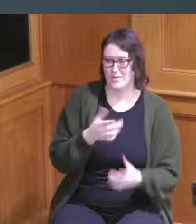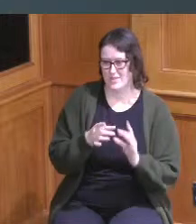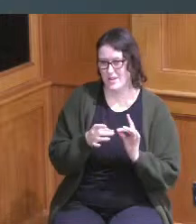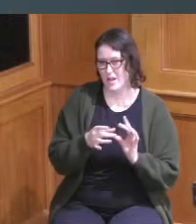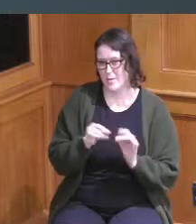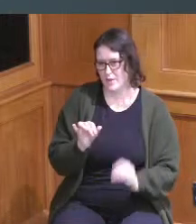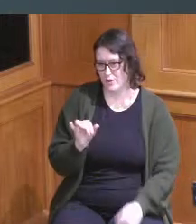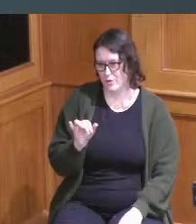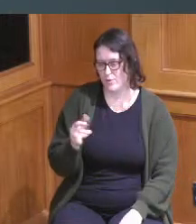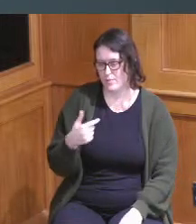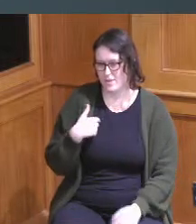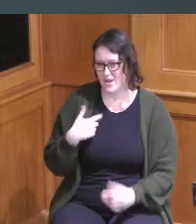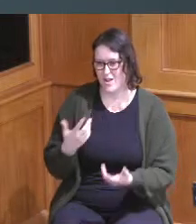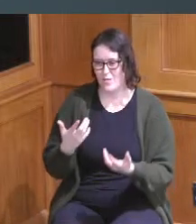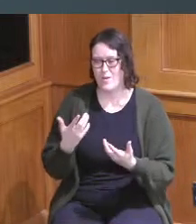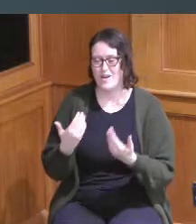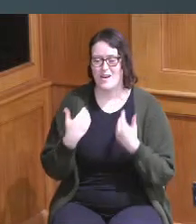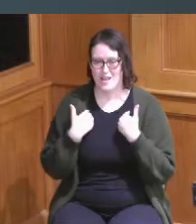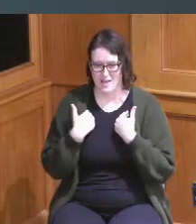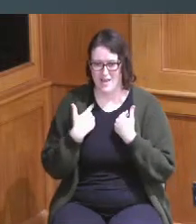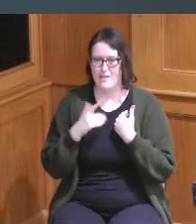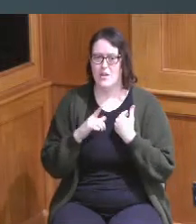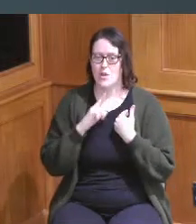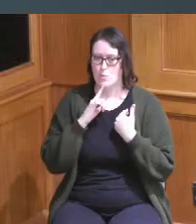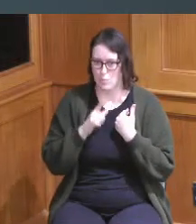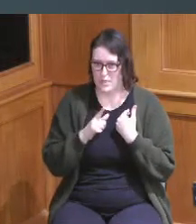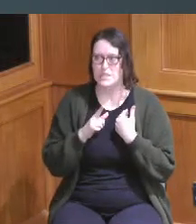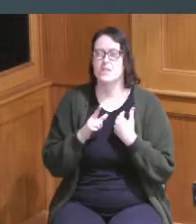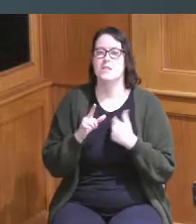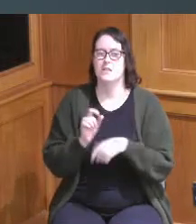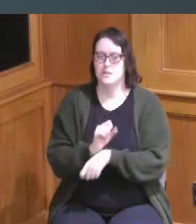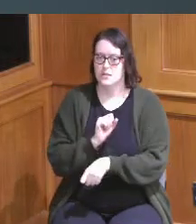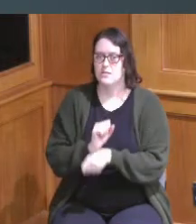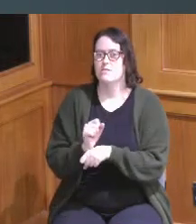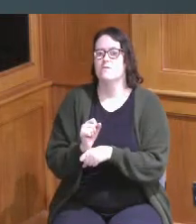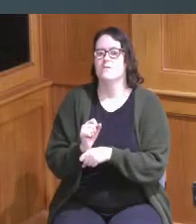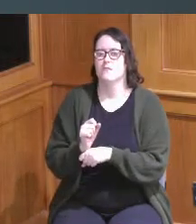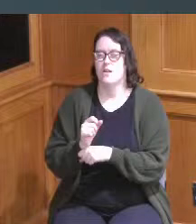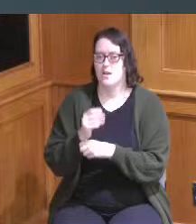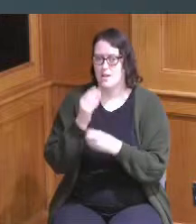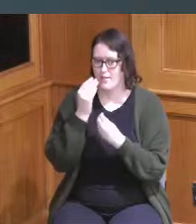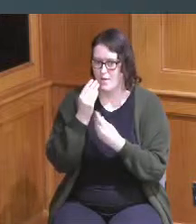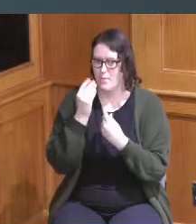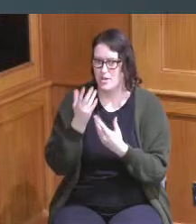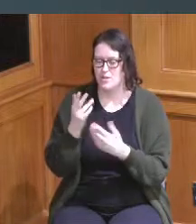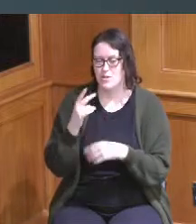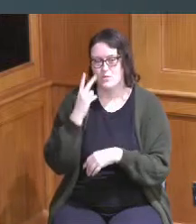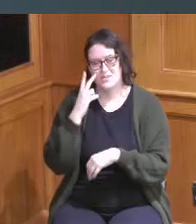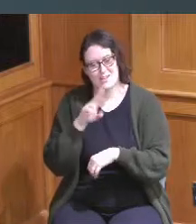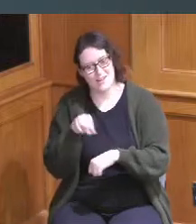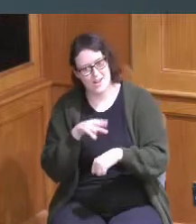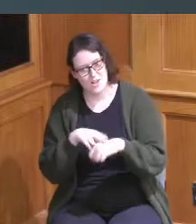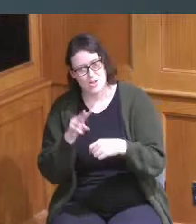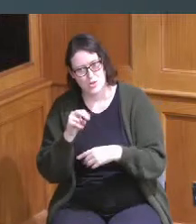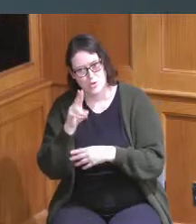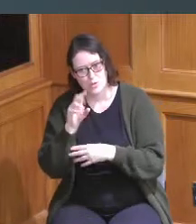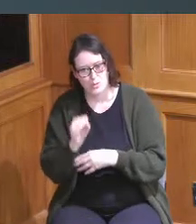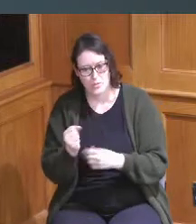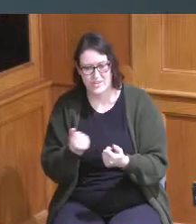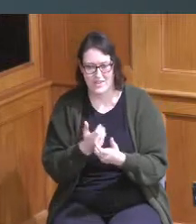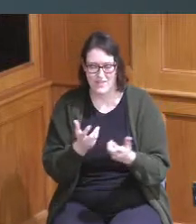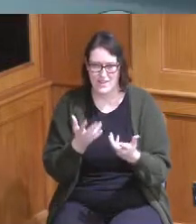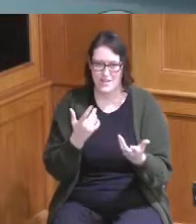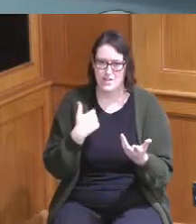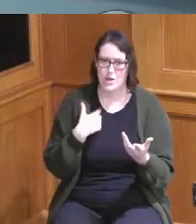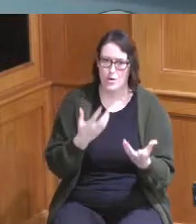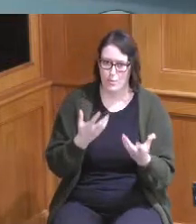but wanted to have a real update on what's going on. We've seen national news and all those kind of things, so we wanted to